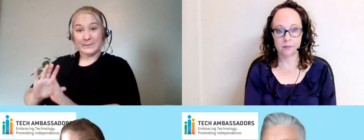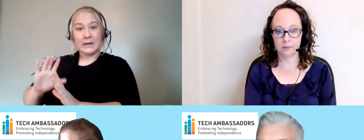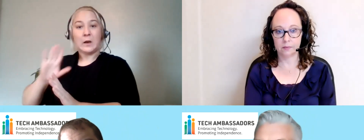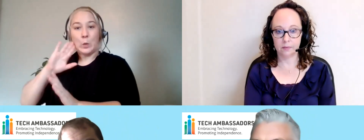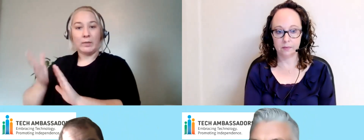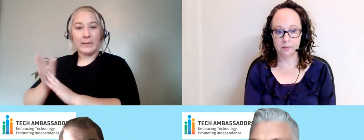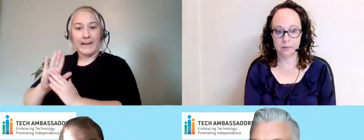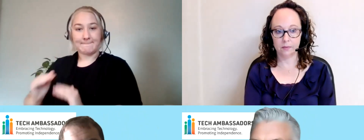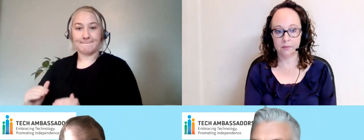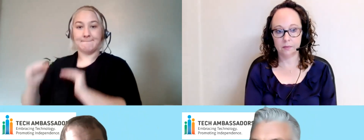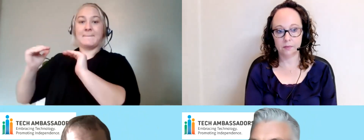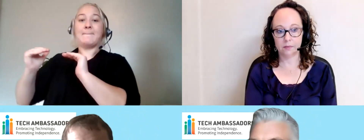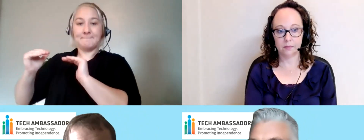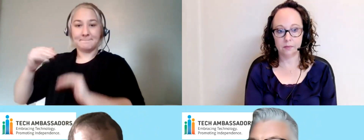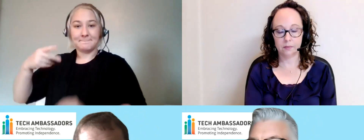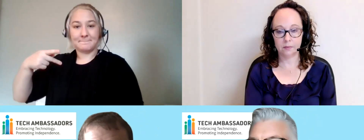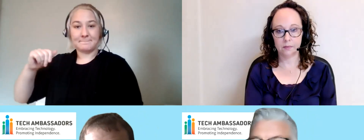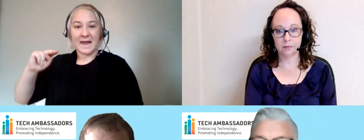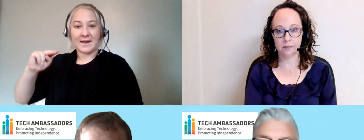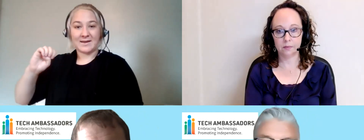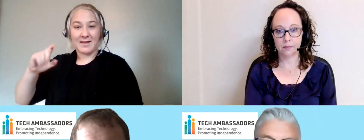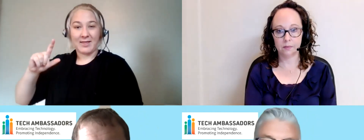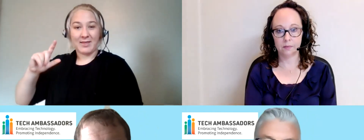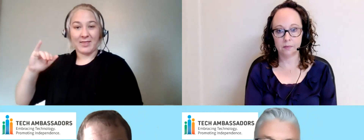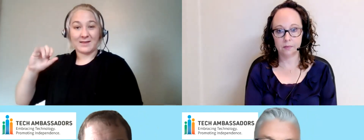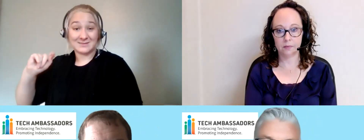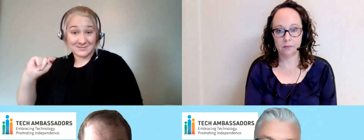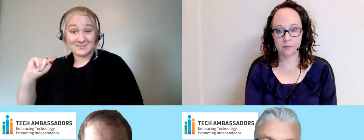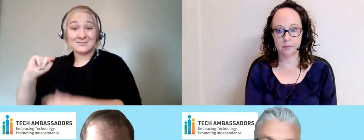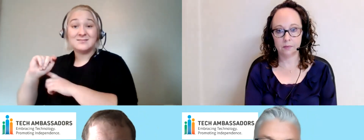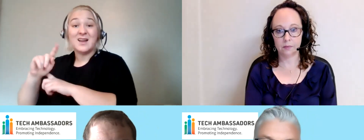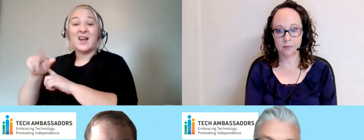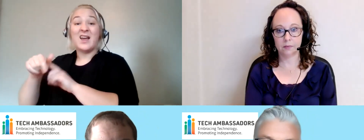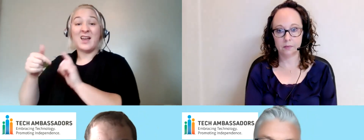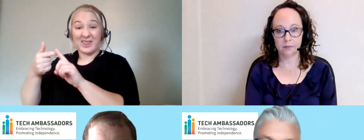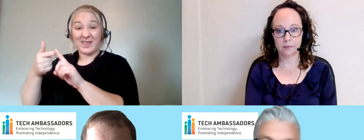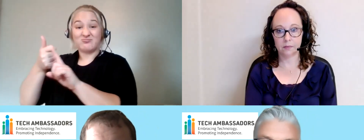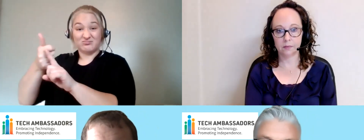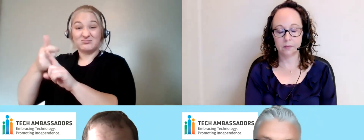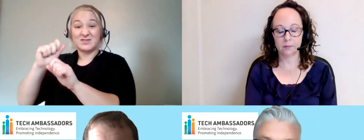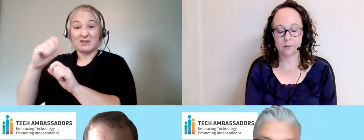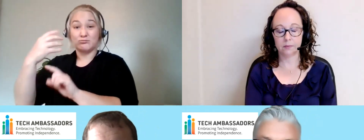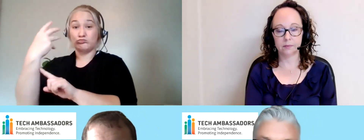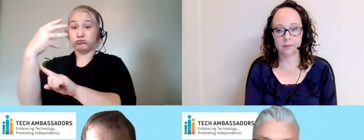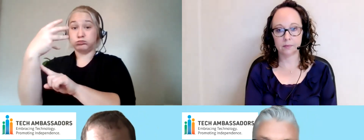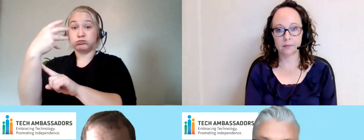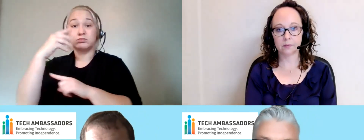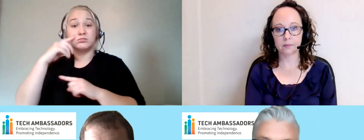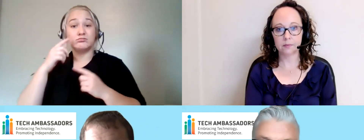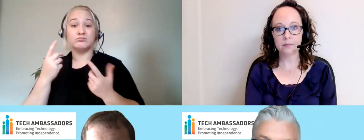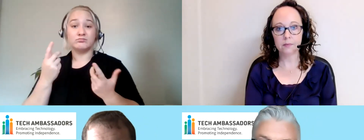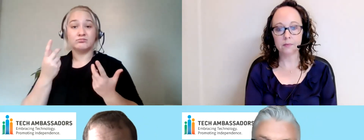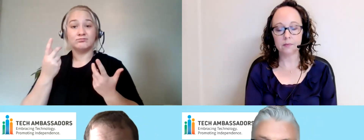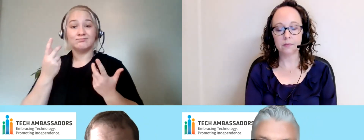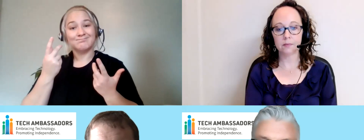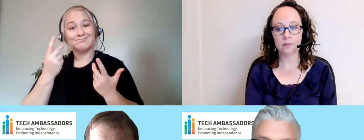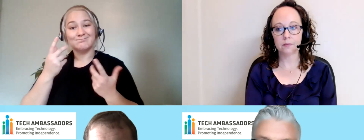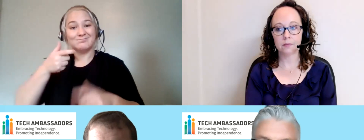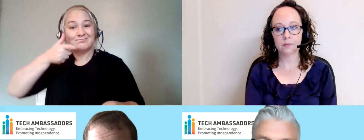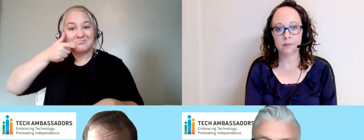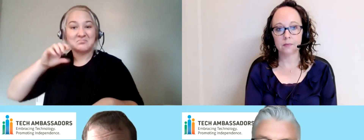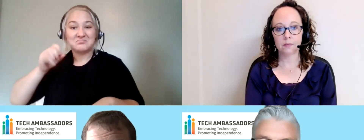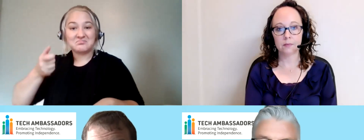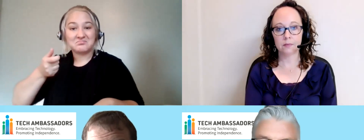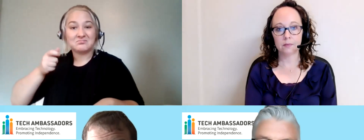on and ask a question live. Just give a second for anyone to do that who wants to. Anyone have a question at this